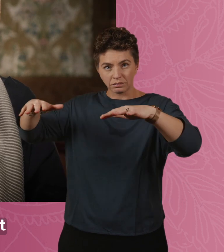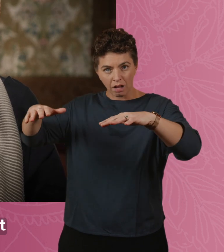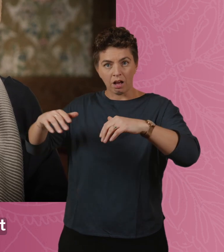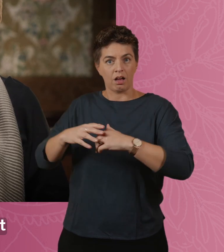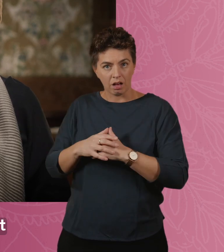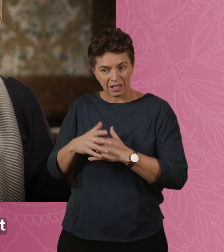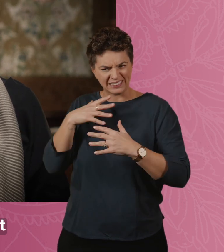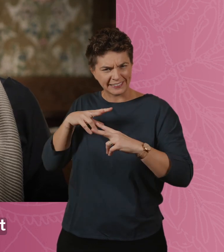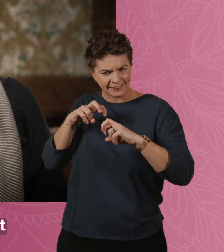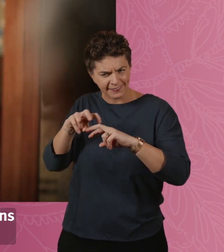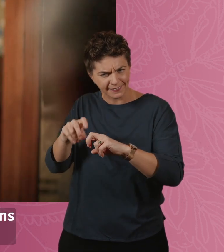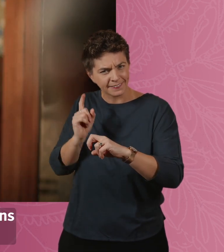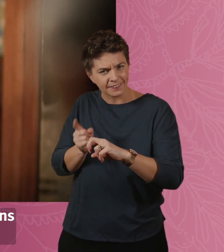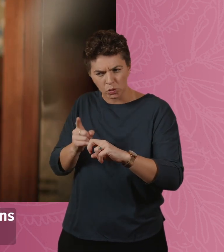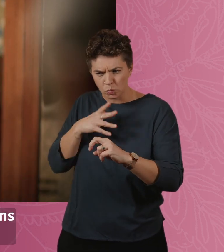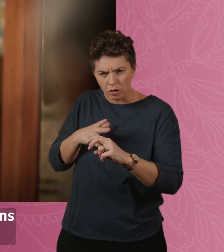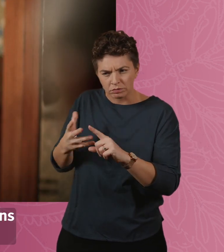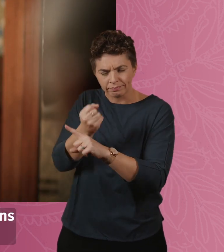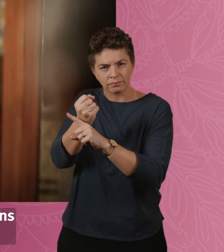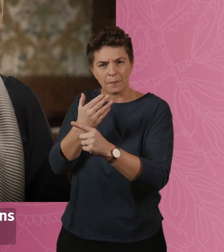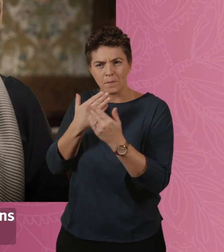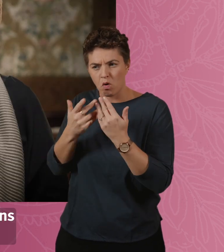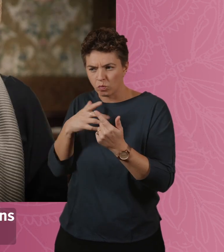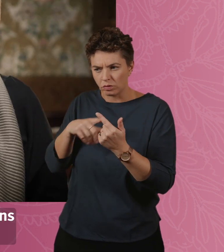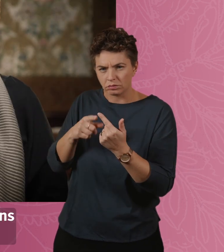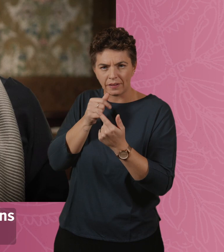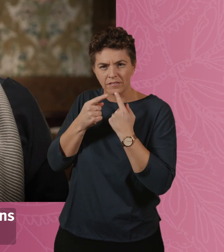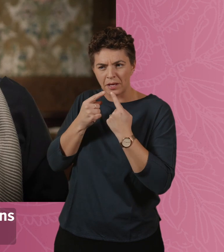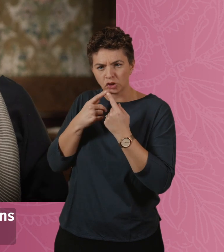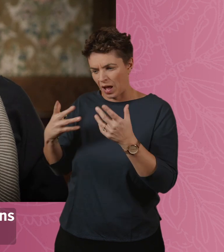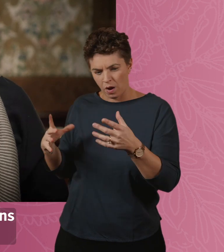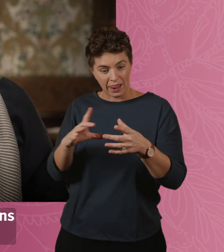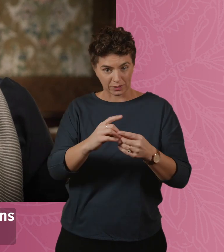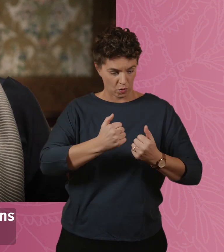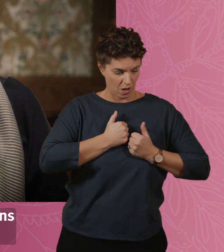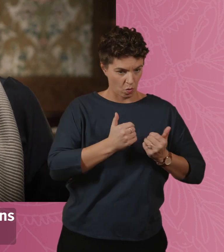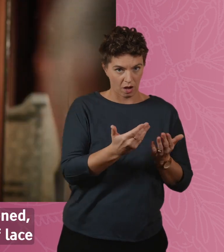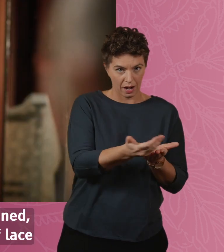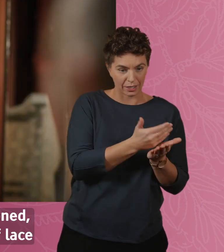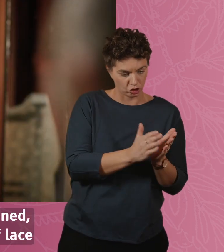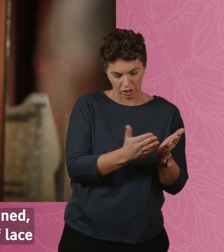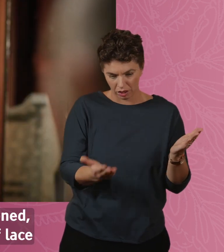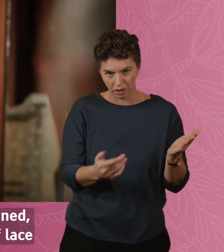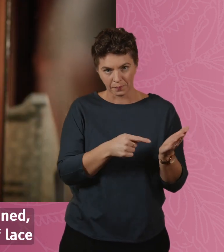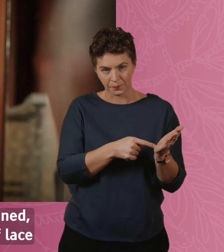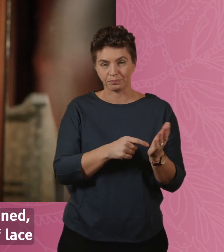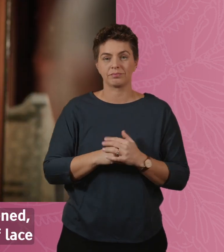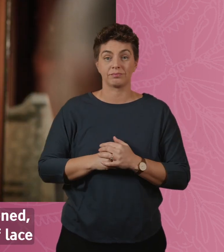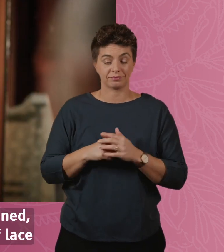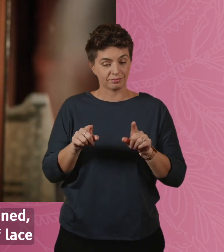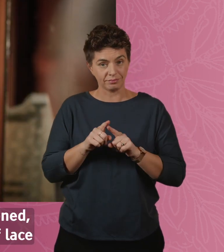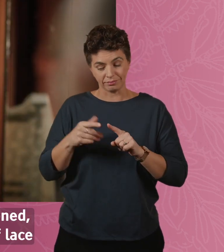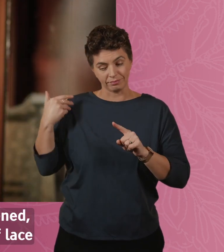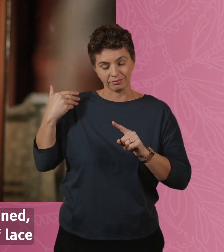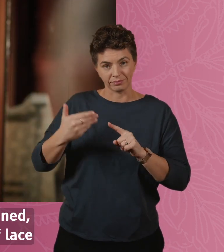needs further looking at to see if we can find some connections with items in our collection. Yes, and even since this